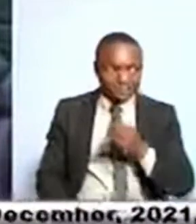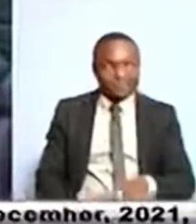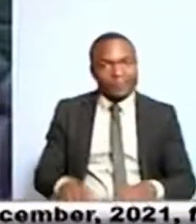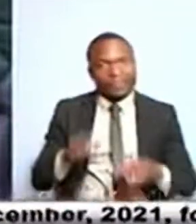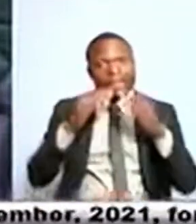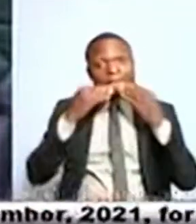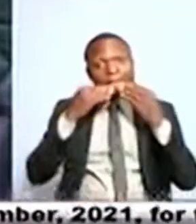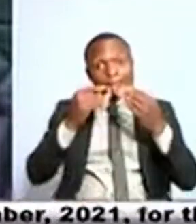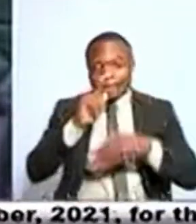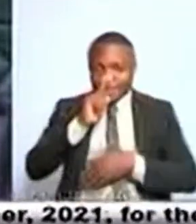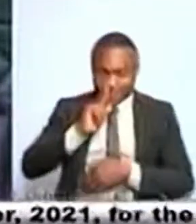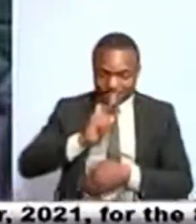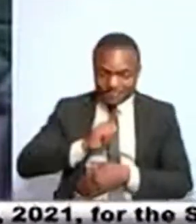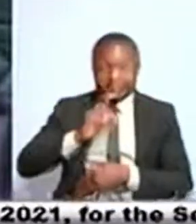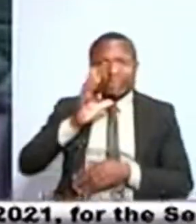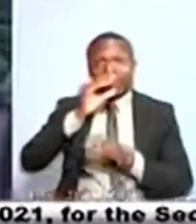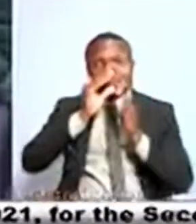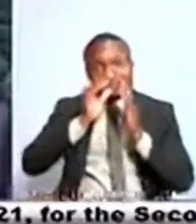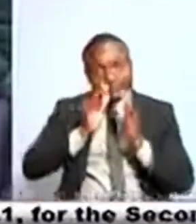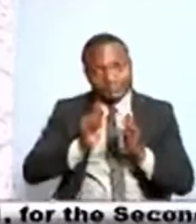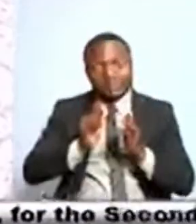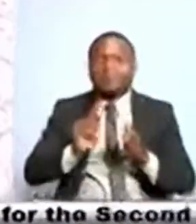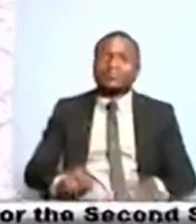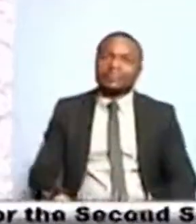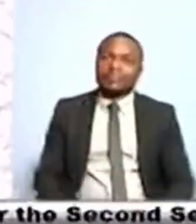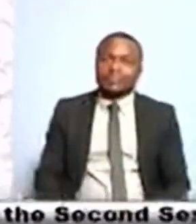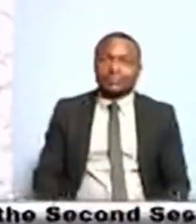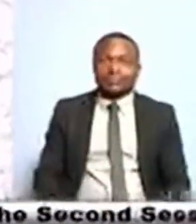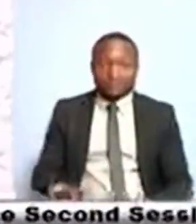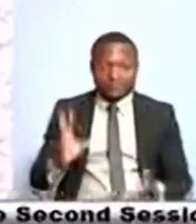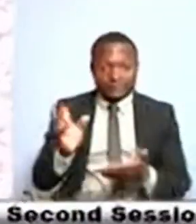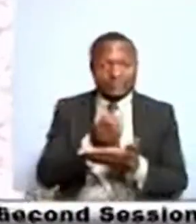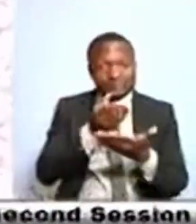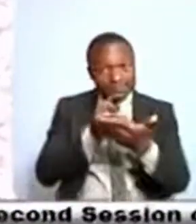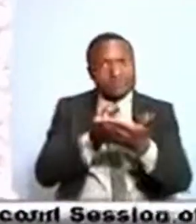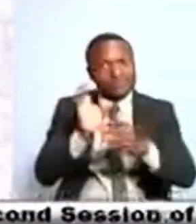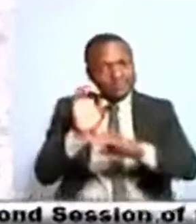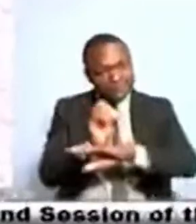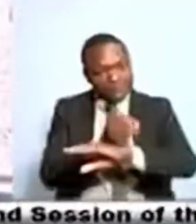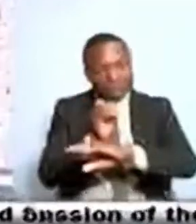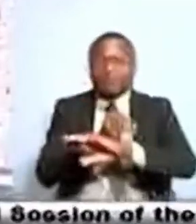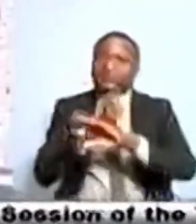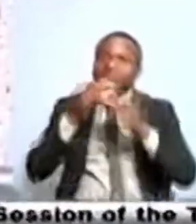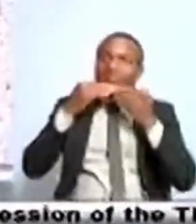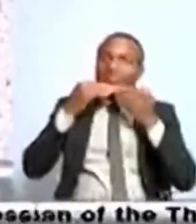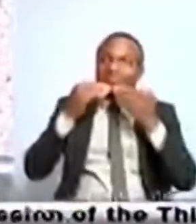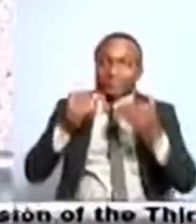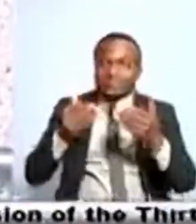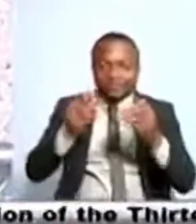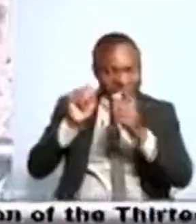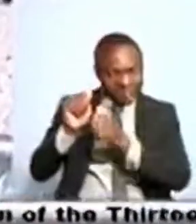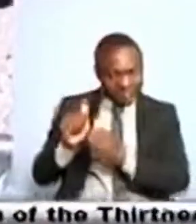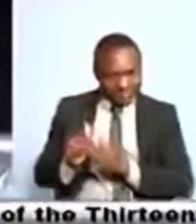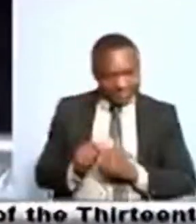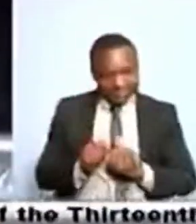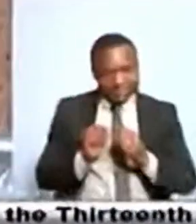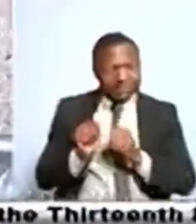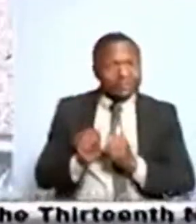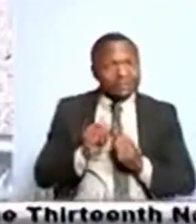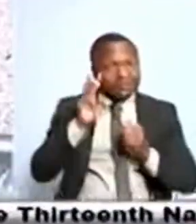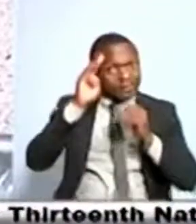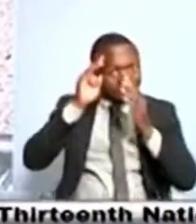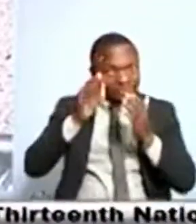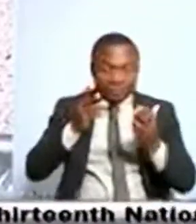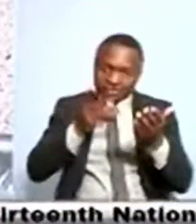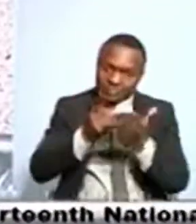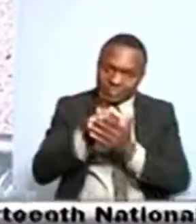Thank you, Madam Speaker. Madam Speaker, let me take this opportunity to thank the Acting Minister of Finance for